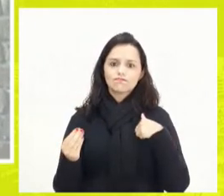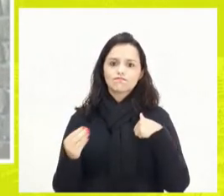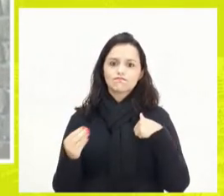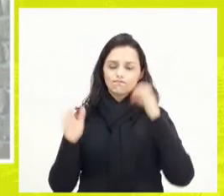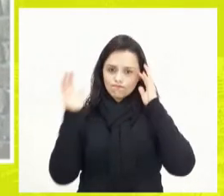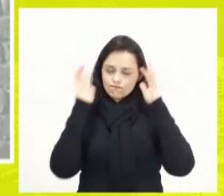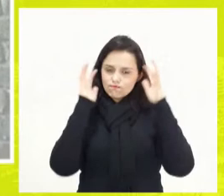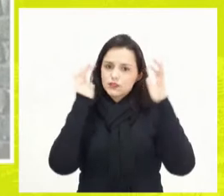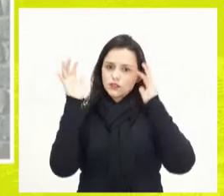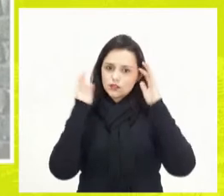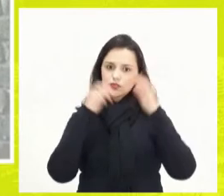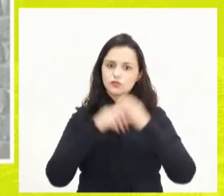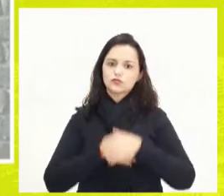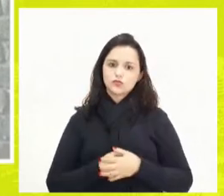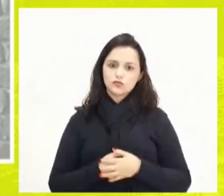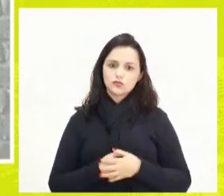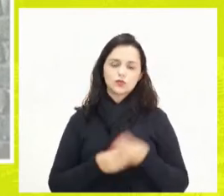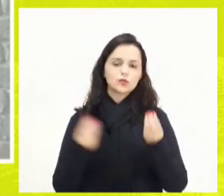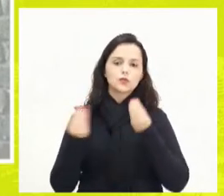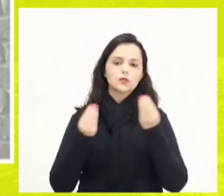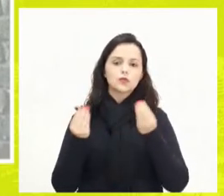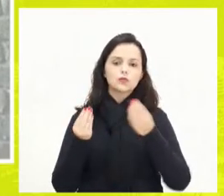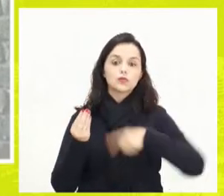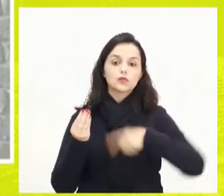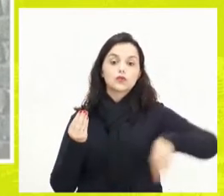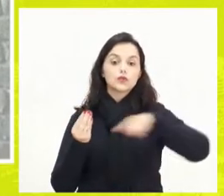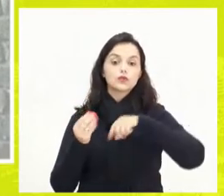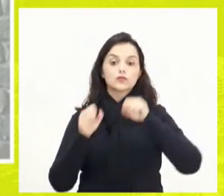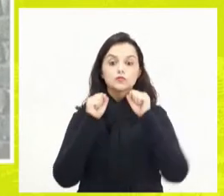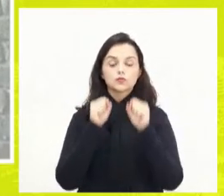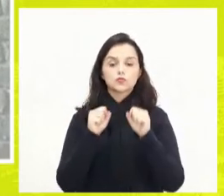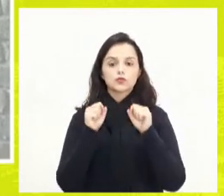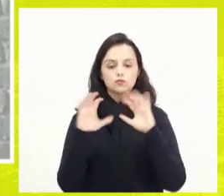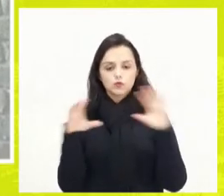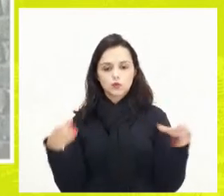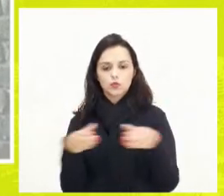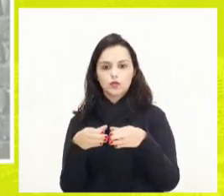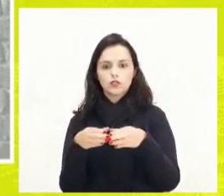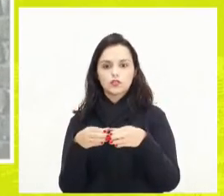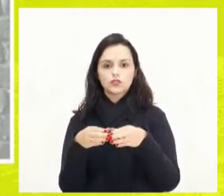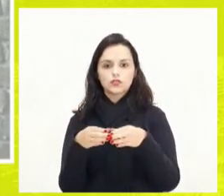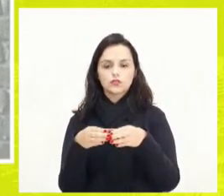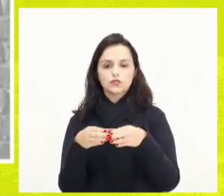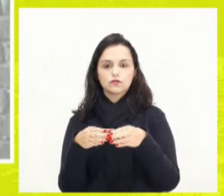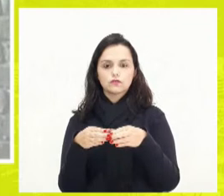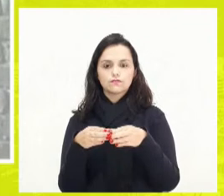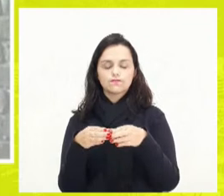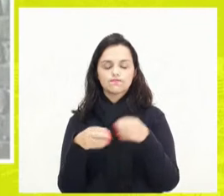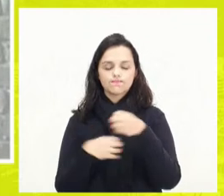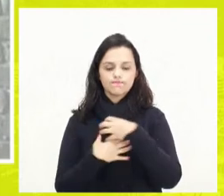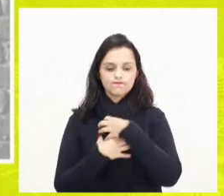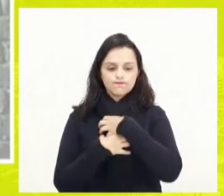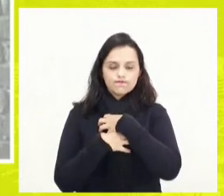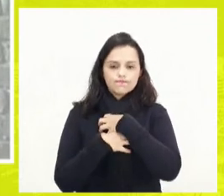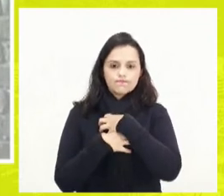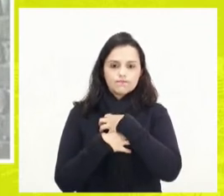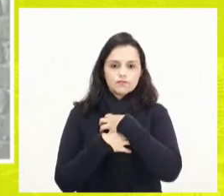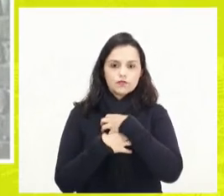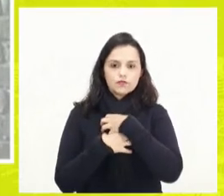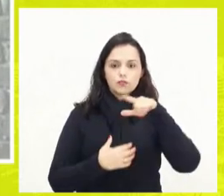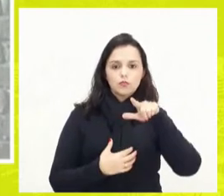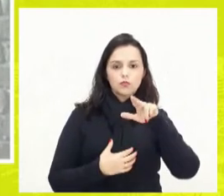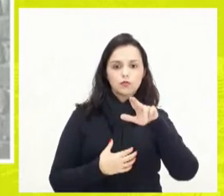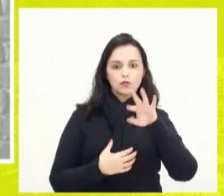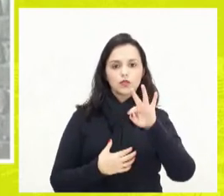this election is a year so collectively not only individually we should deal with